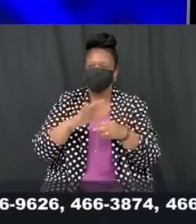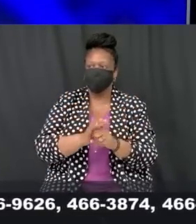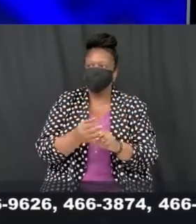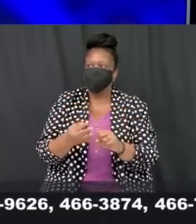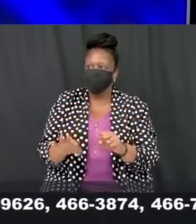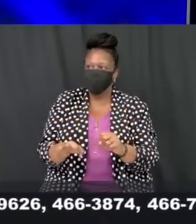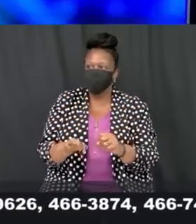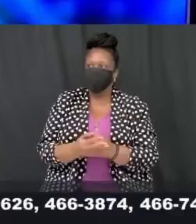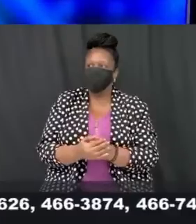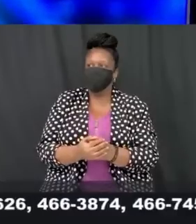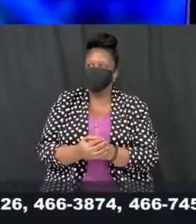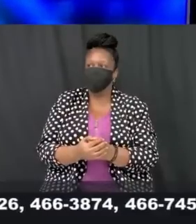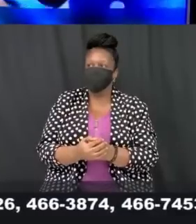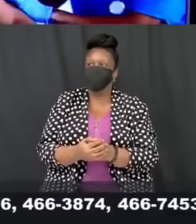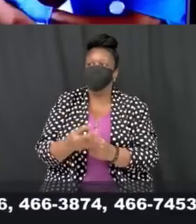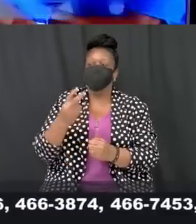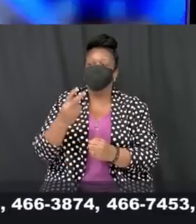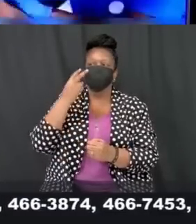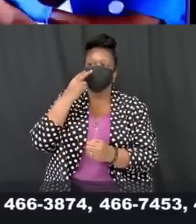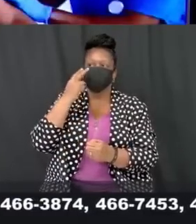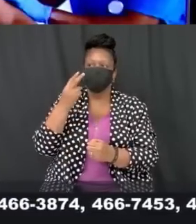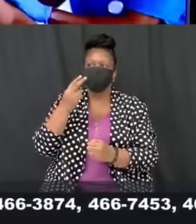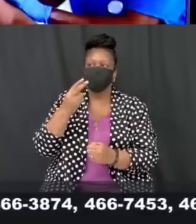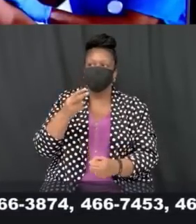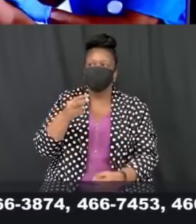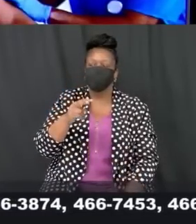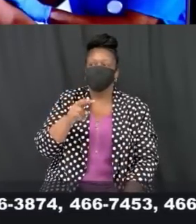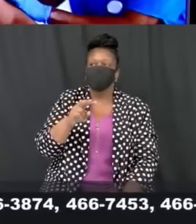is we have reported a total of